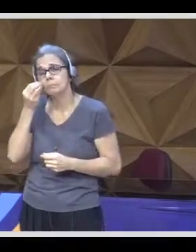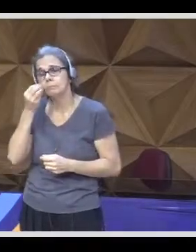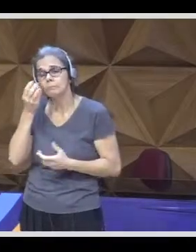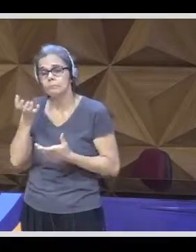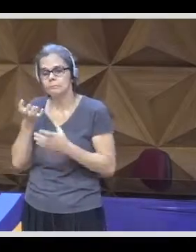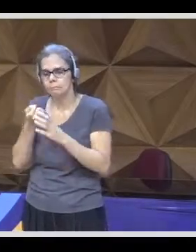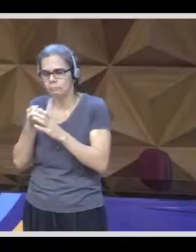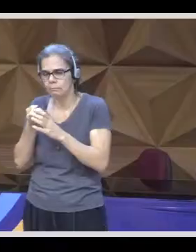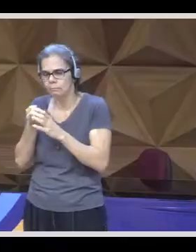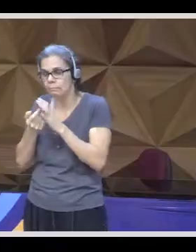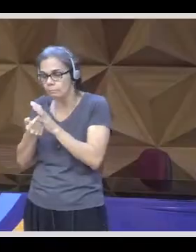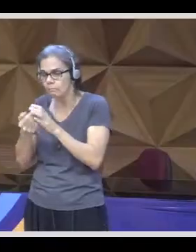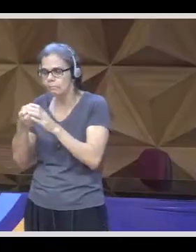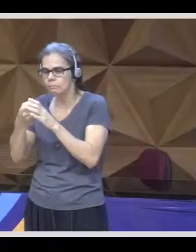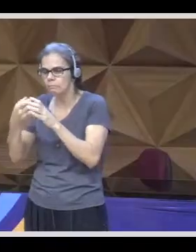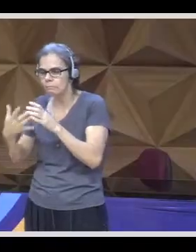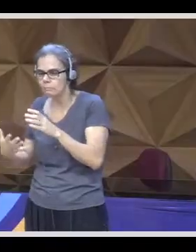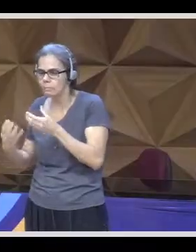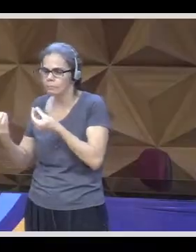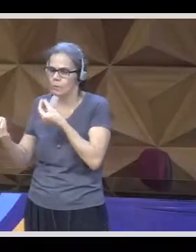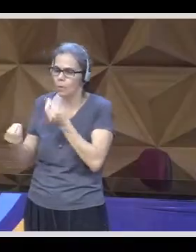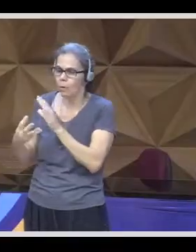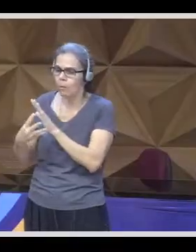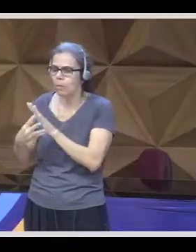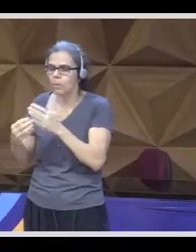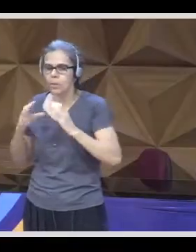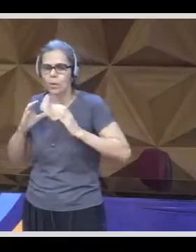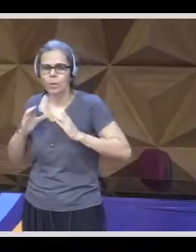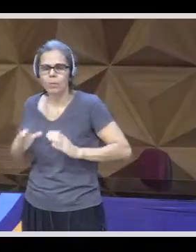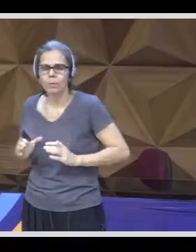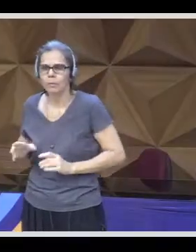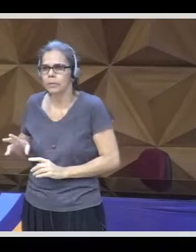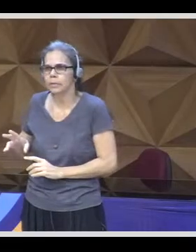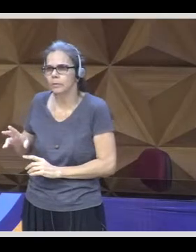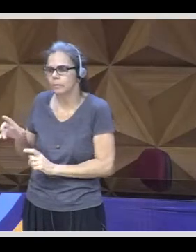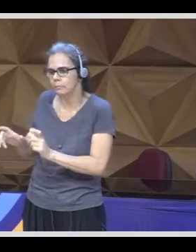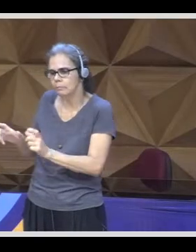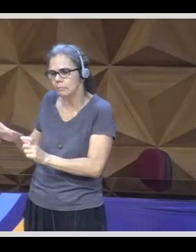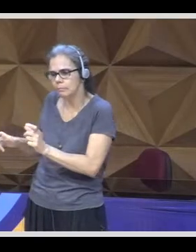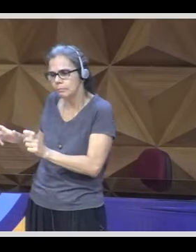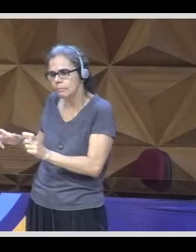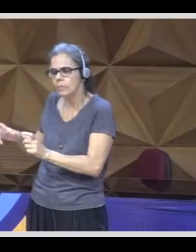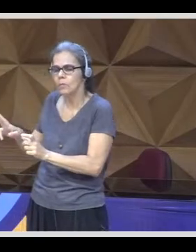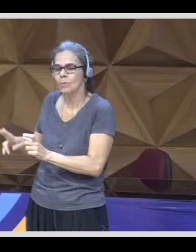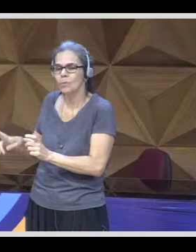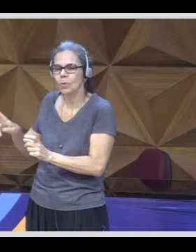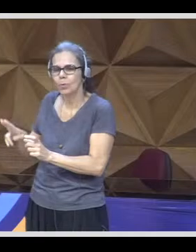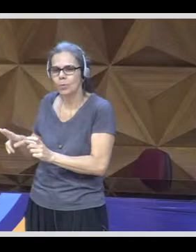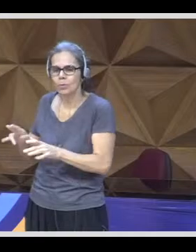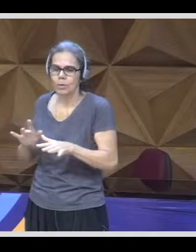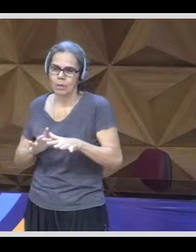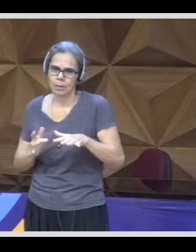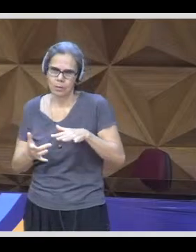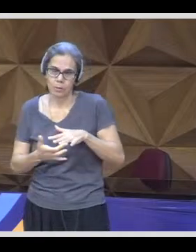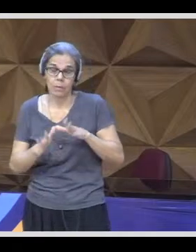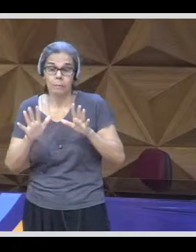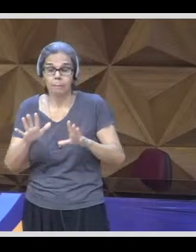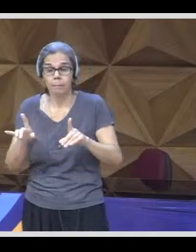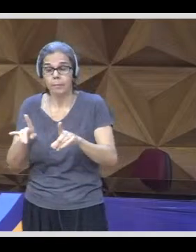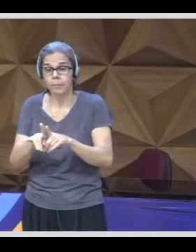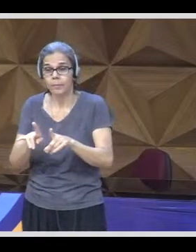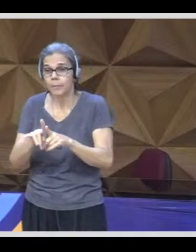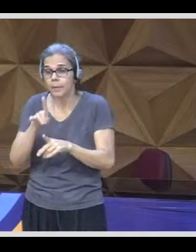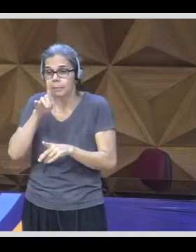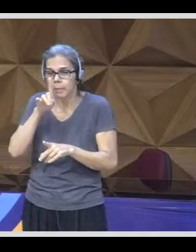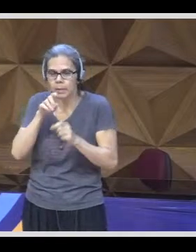to understand drivers, but also dangers in the dissemination of social media.